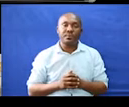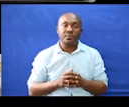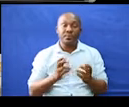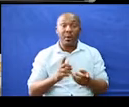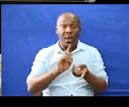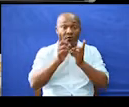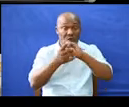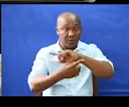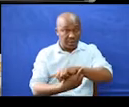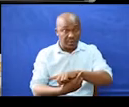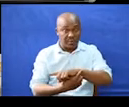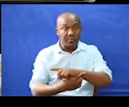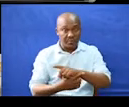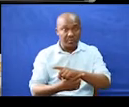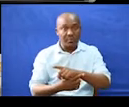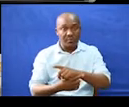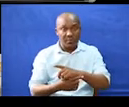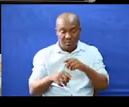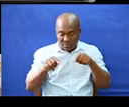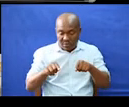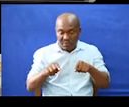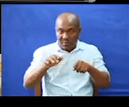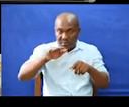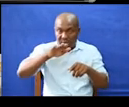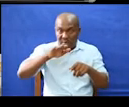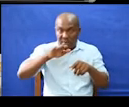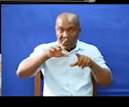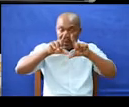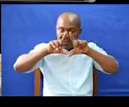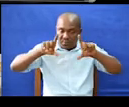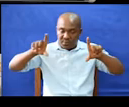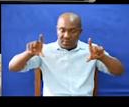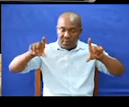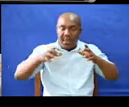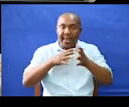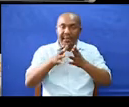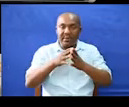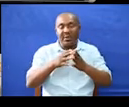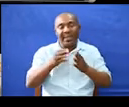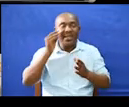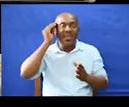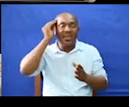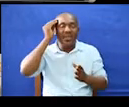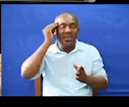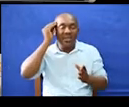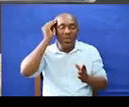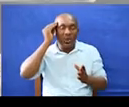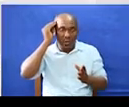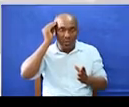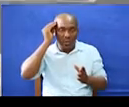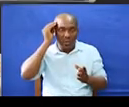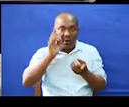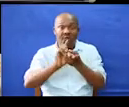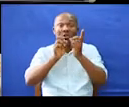part explains how early evolutionary theories occur, early evolution